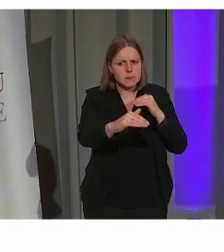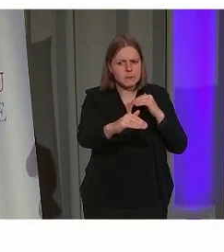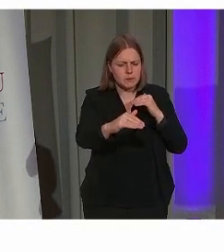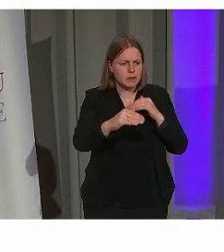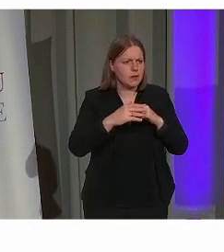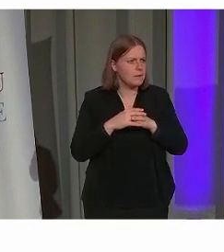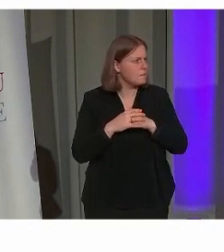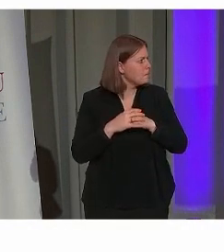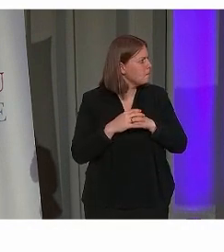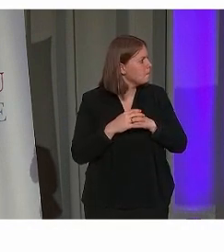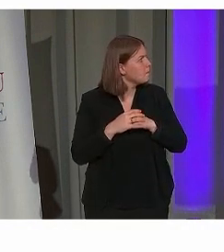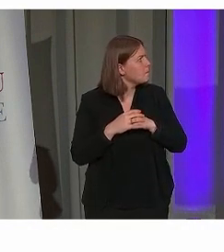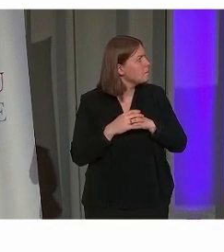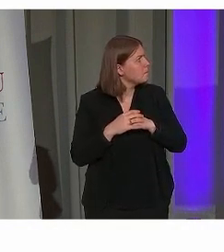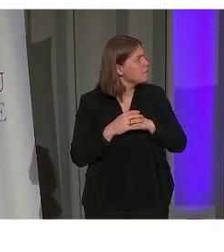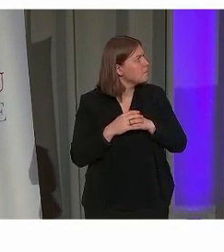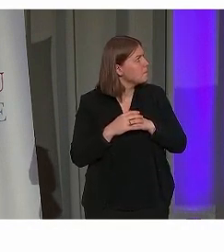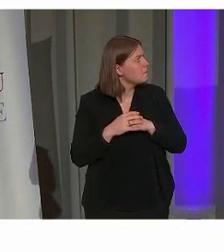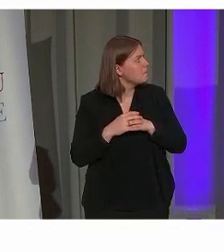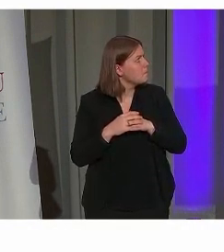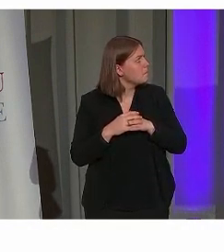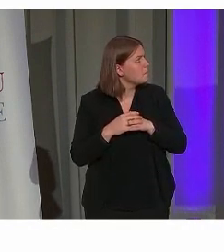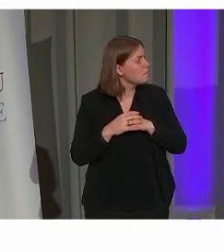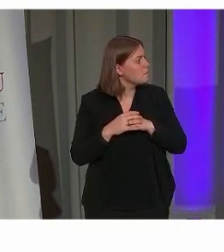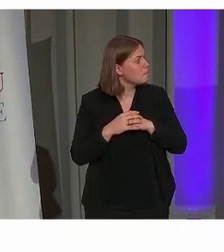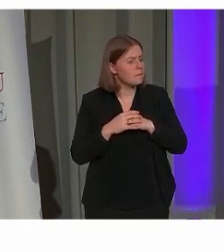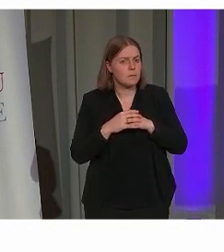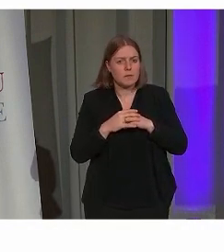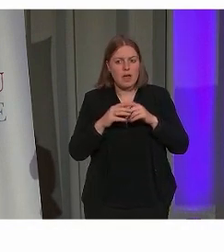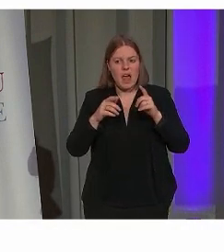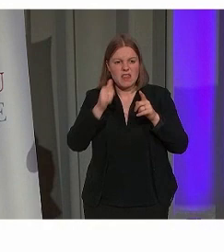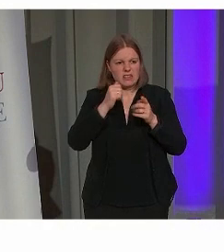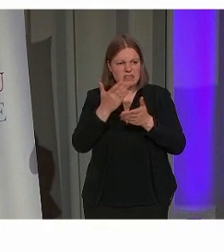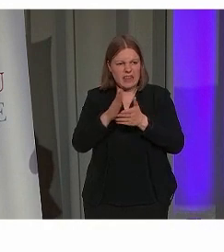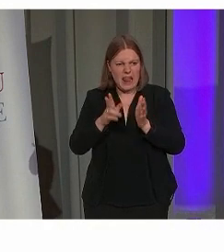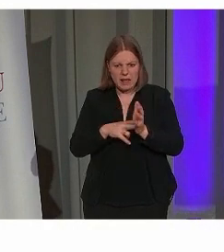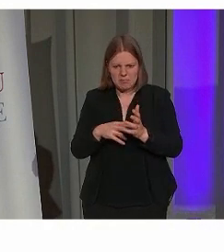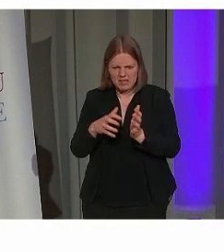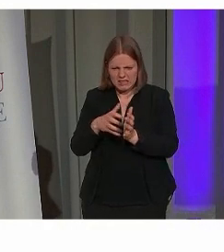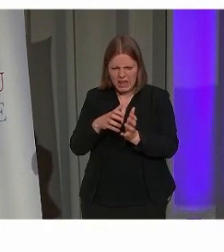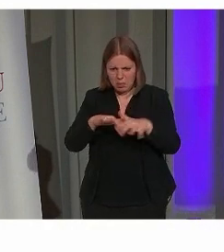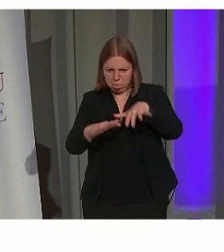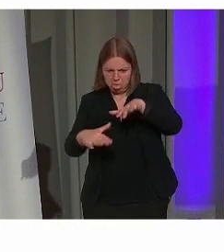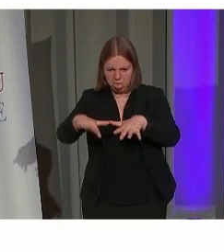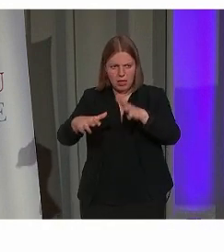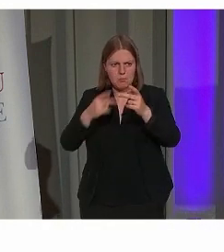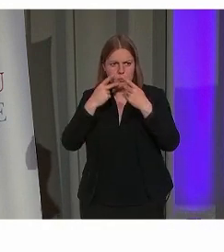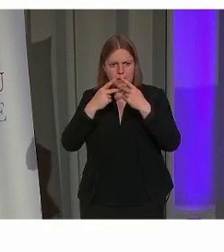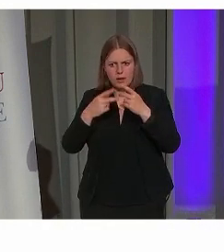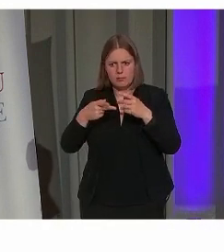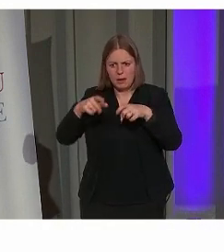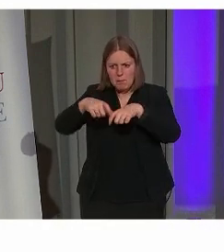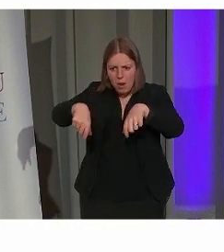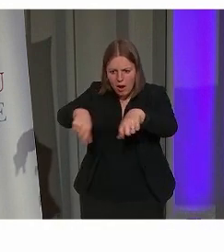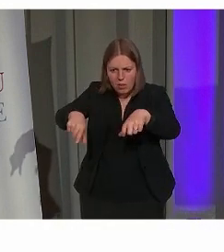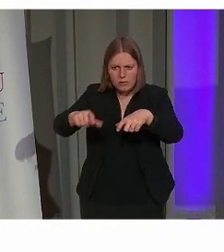skirting has been provided in the most degraded sections. You can